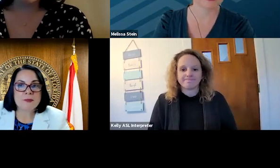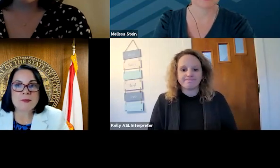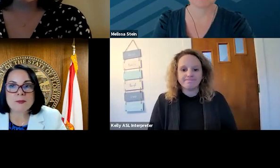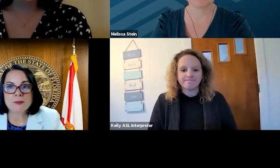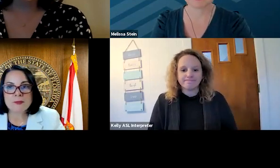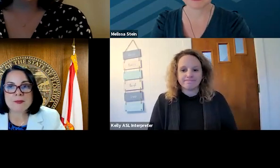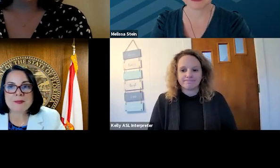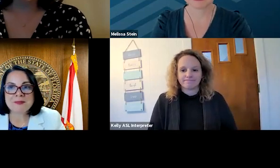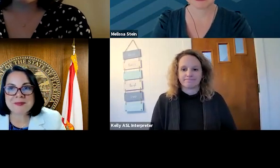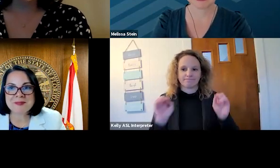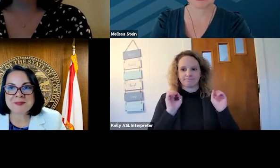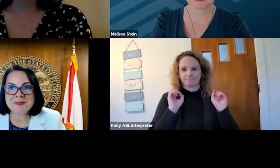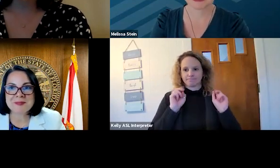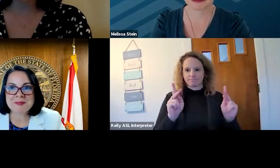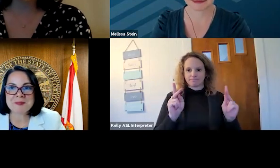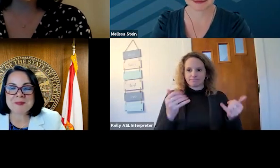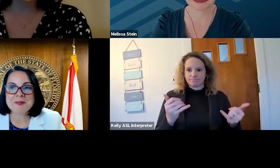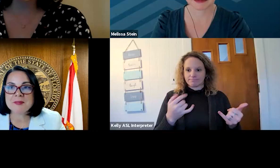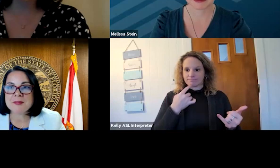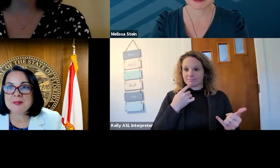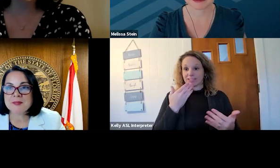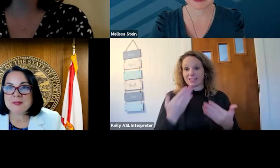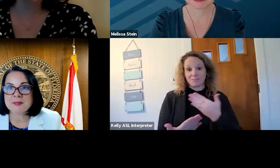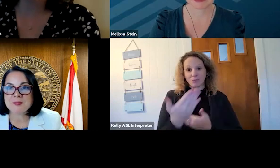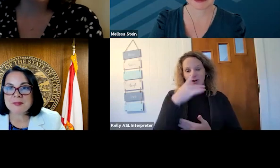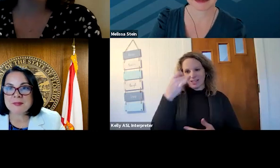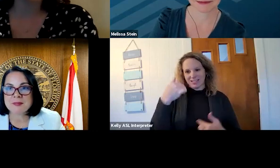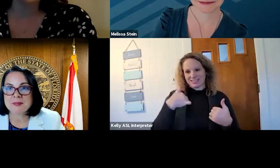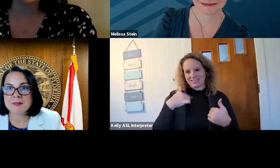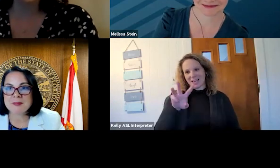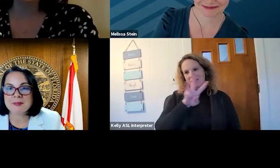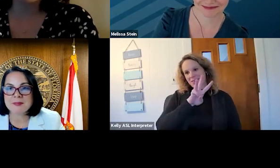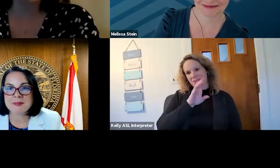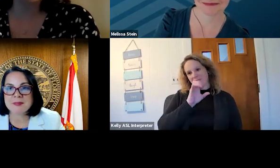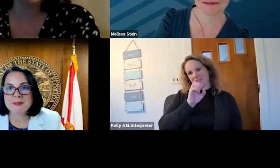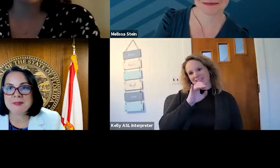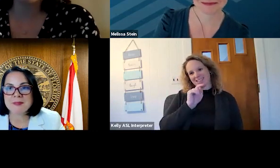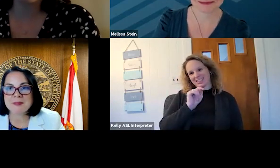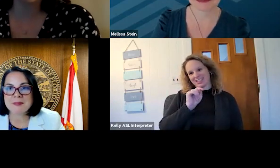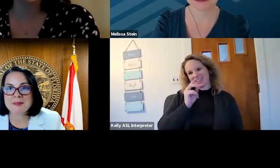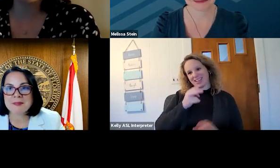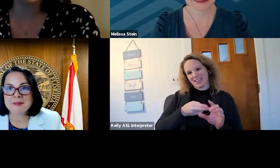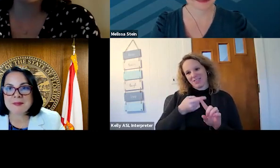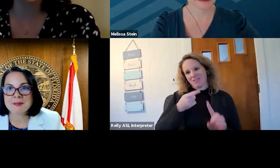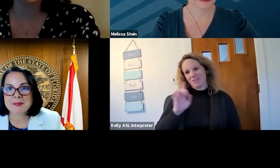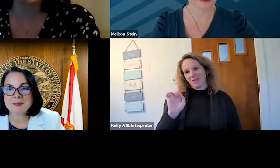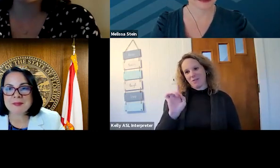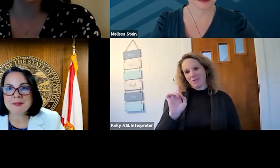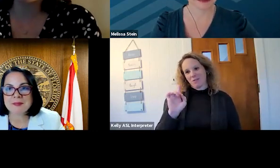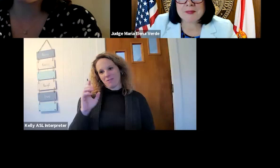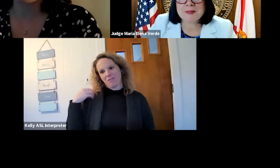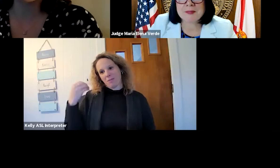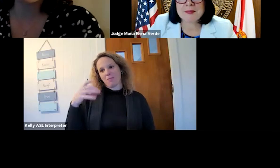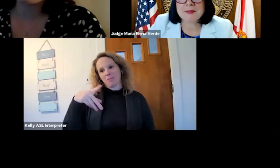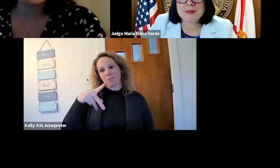All right. I'm going to say good morning because I am on the West Coast. I am joining you all from Portland, Oregon